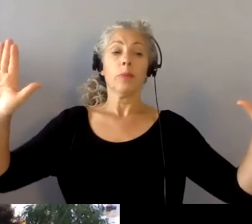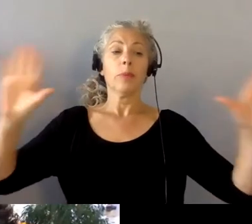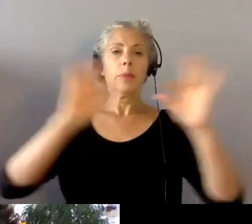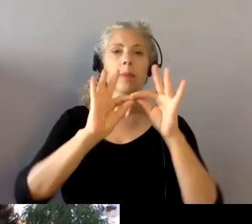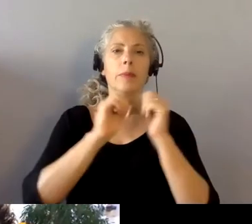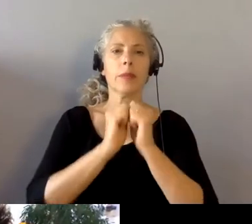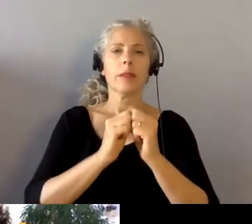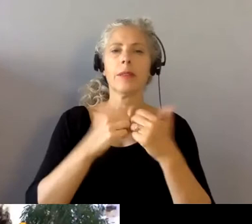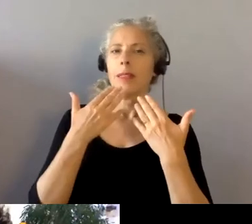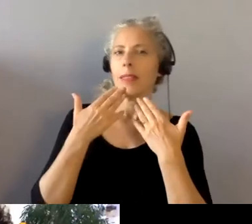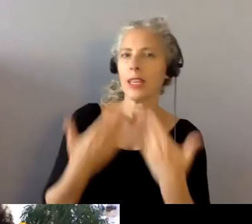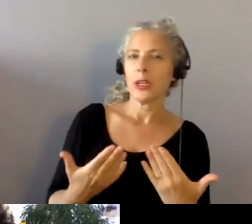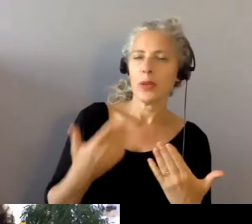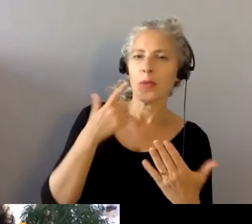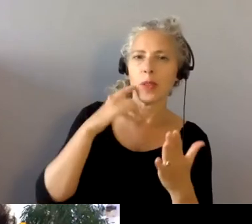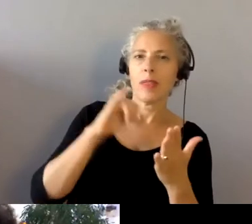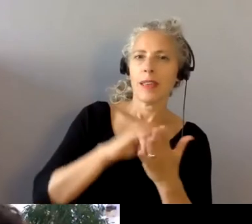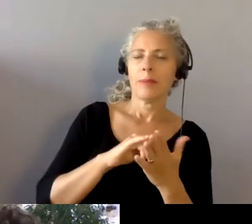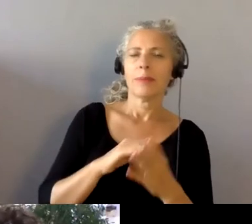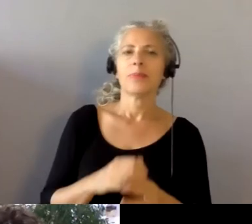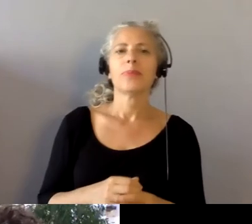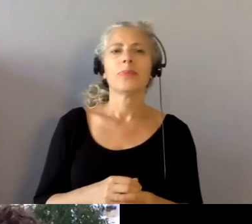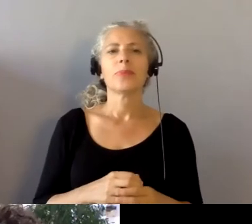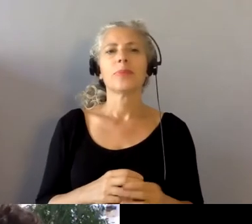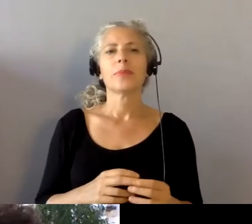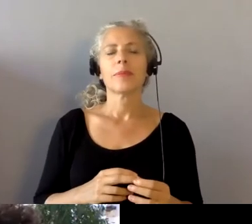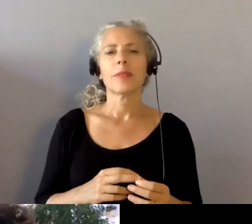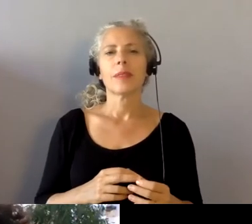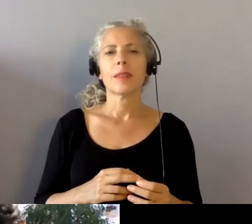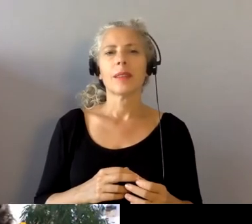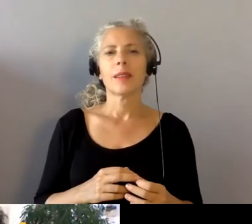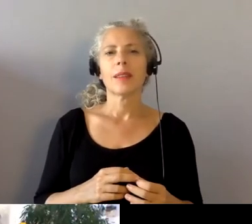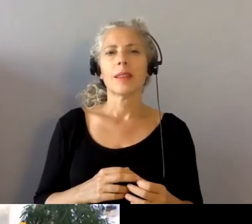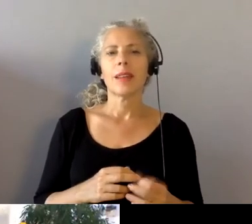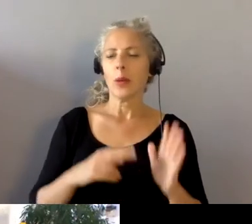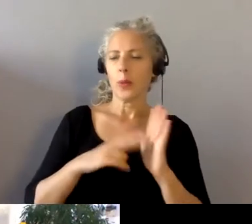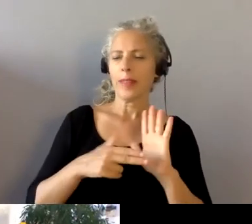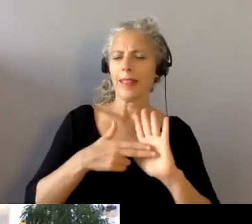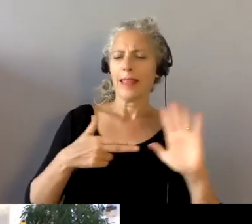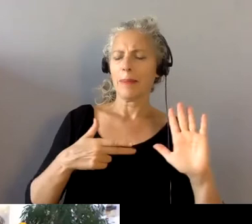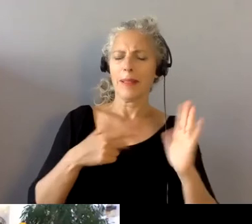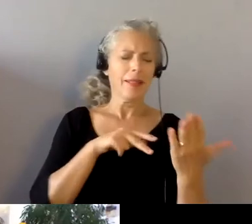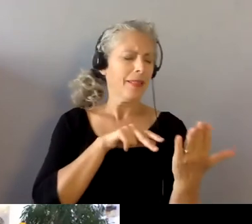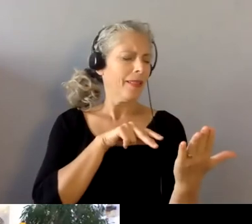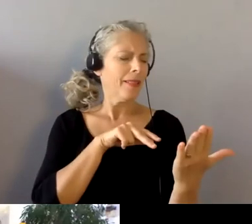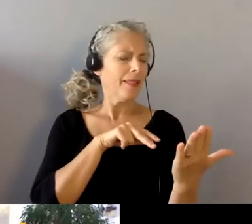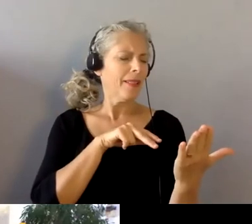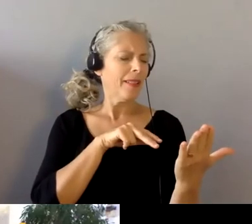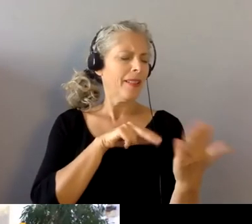So thank you for that. I just, you know, read the label and went, wait a minute, there's a